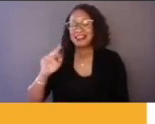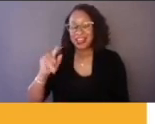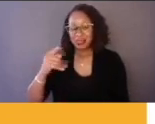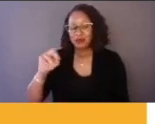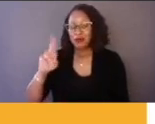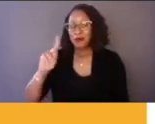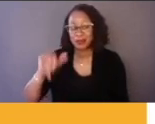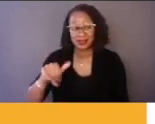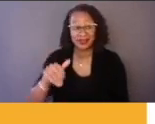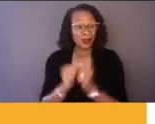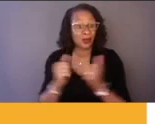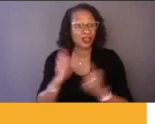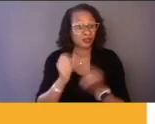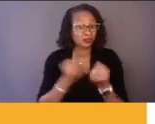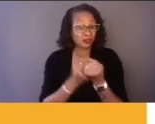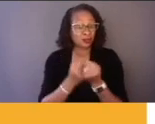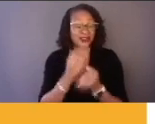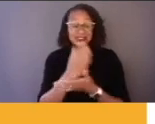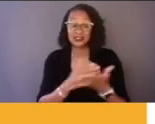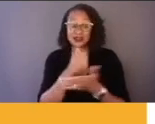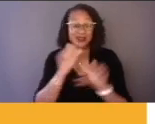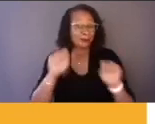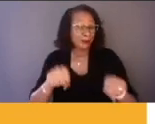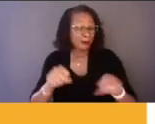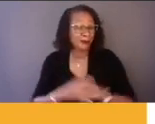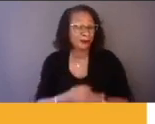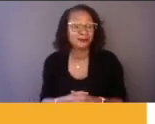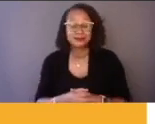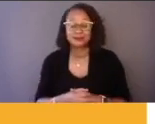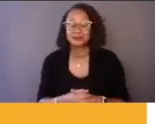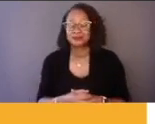series would not be possible.